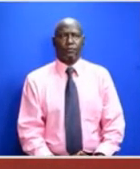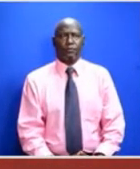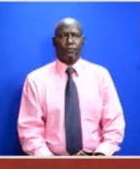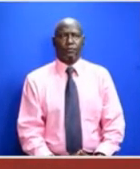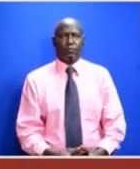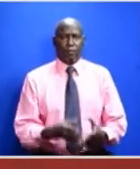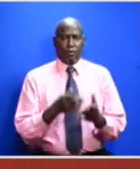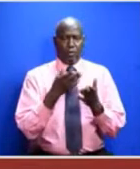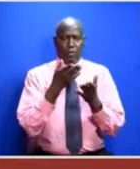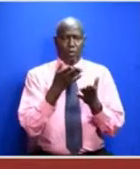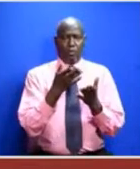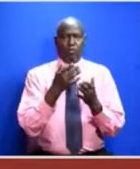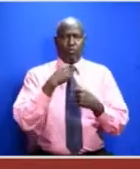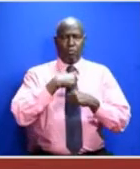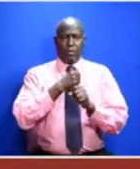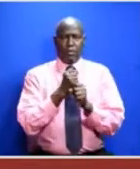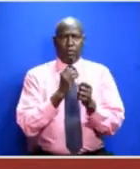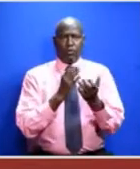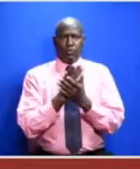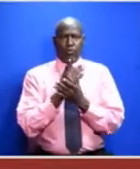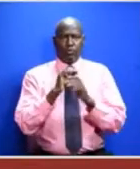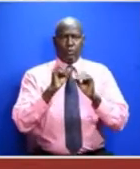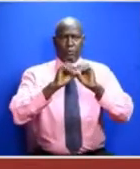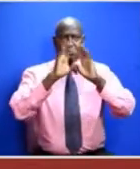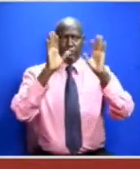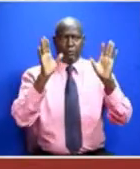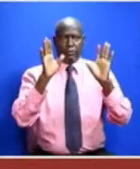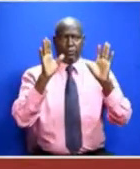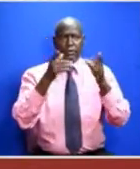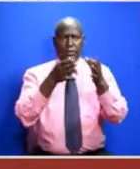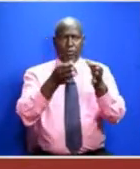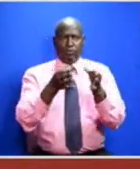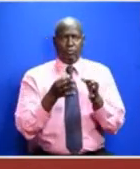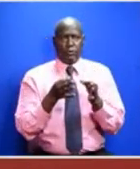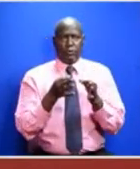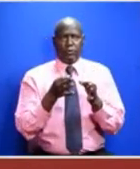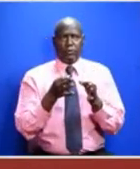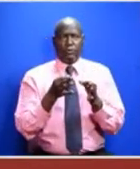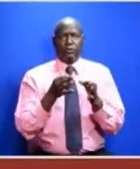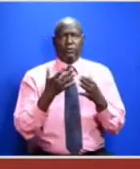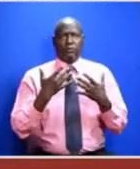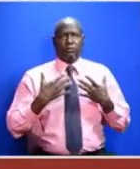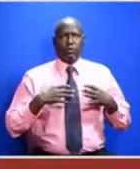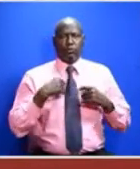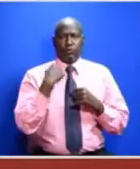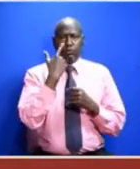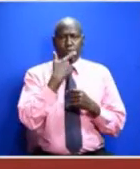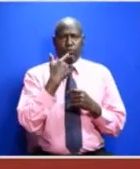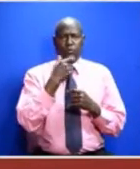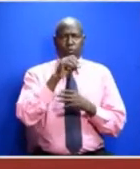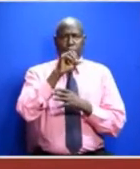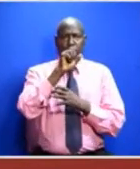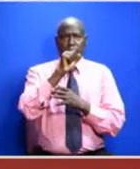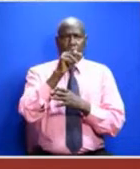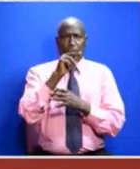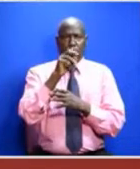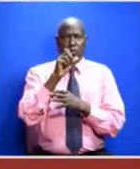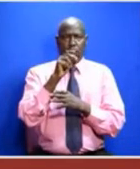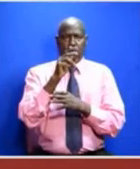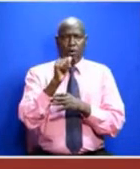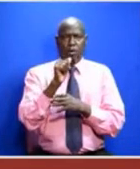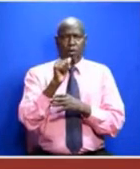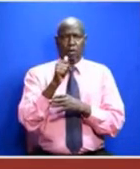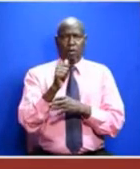In order to ensure transparency, accountability, and justice for the victims of Shakahola, the National Human Rights Commission,